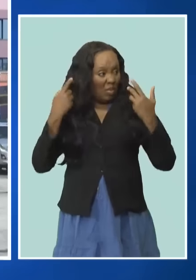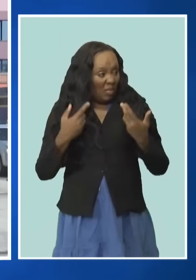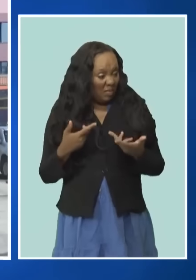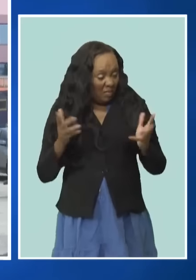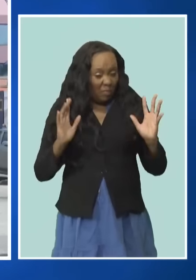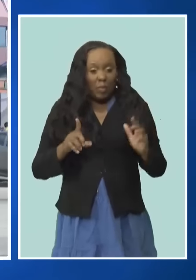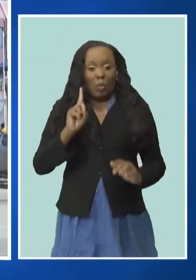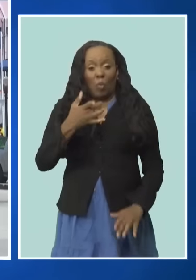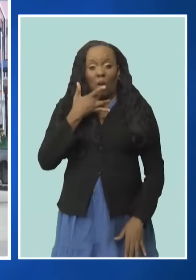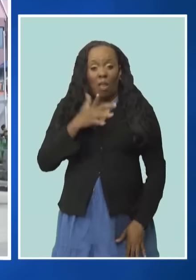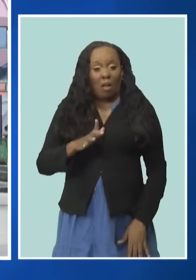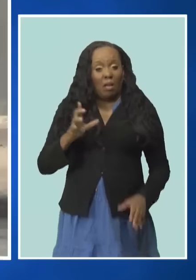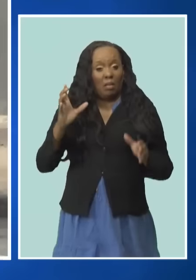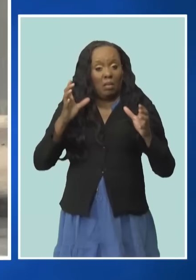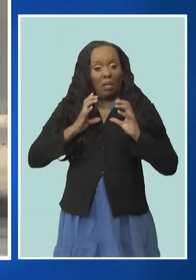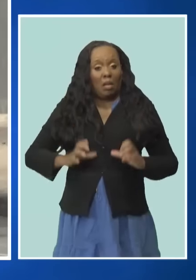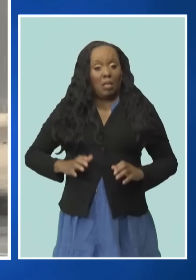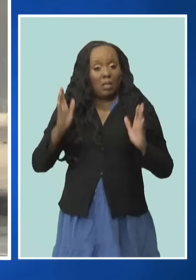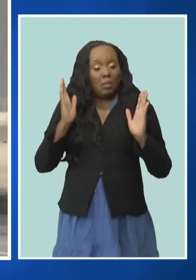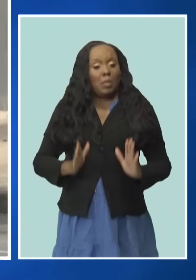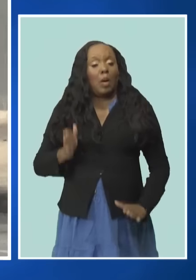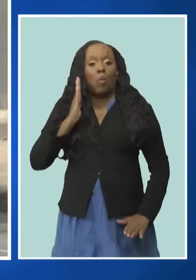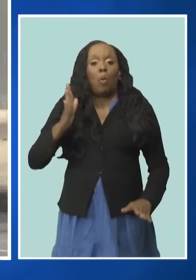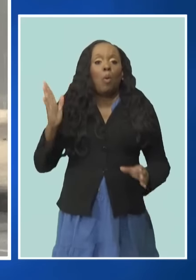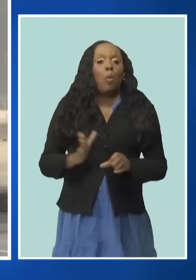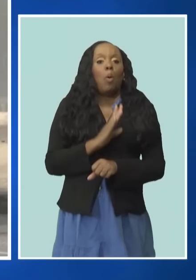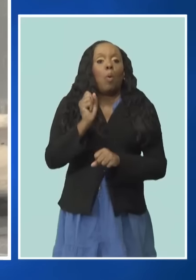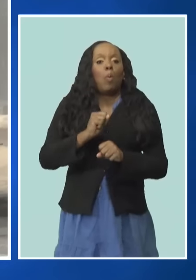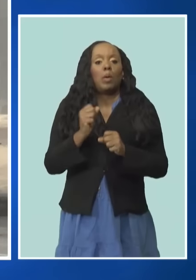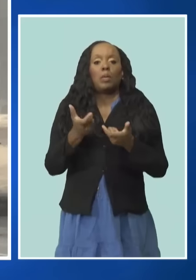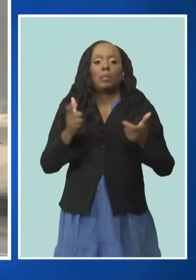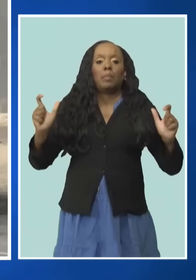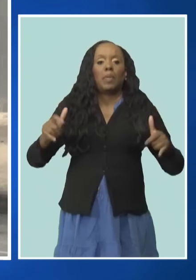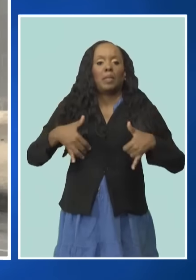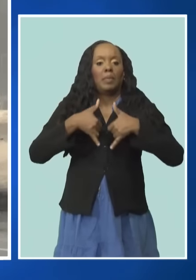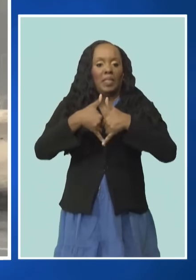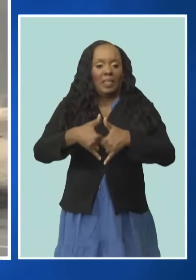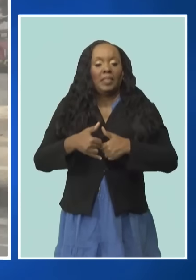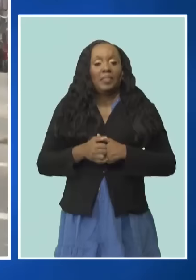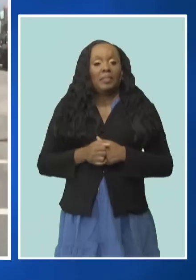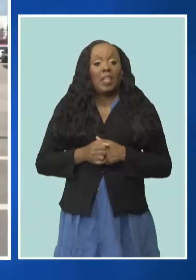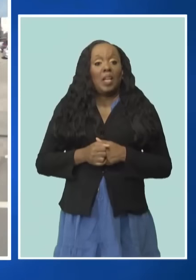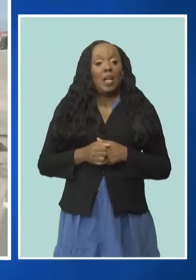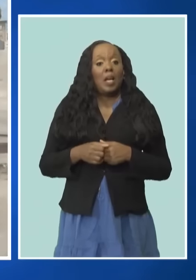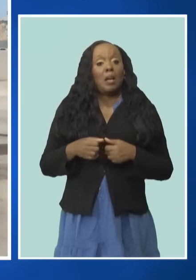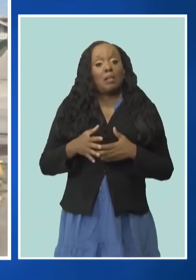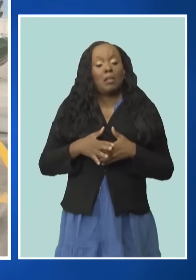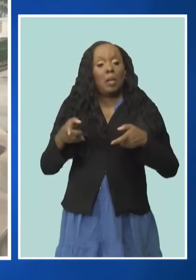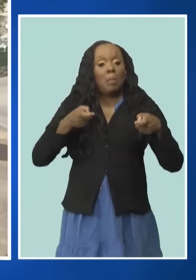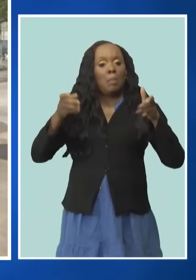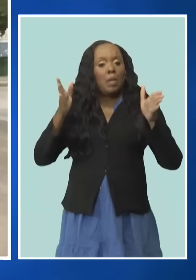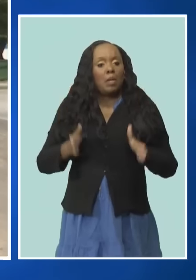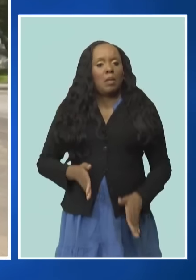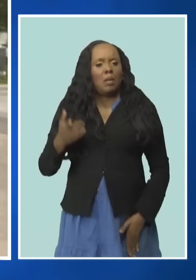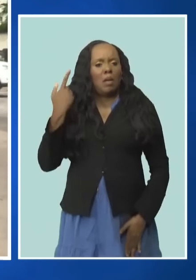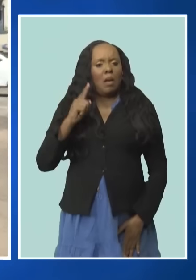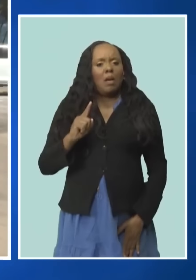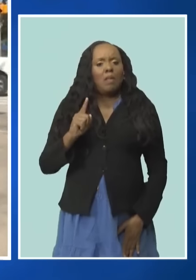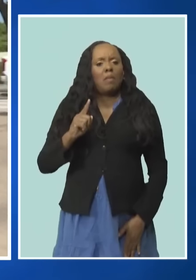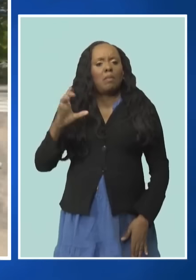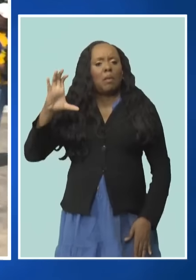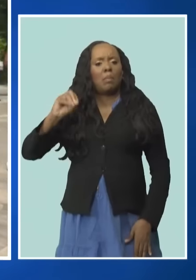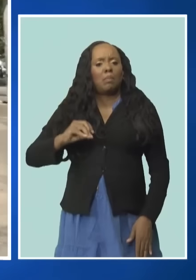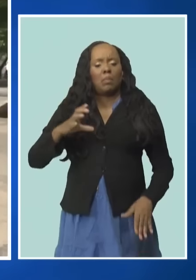customer will be the winner of a major grand prize. Manager of Marketing and Corporate Communication, Misha Knight, says the company is